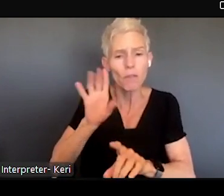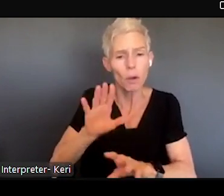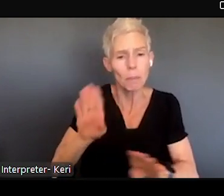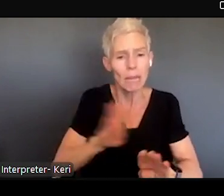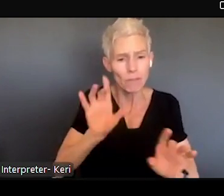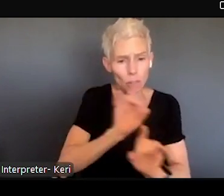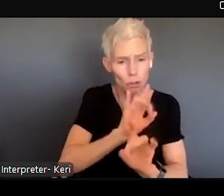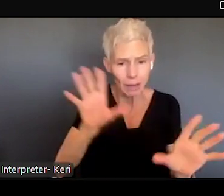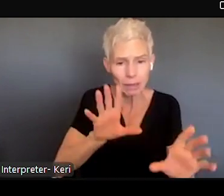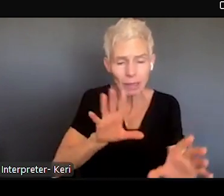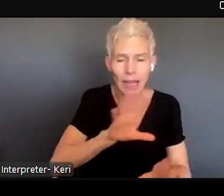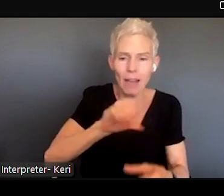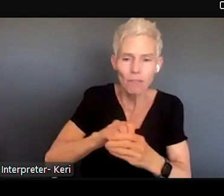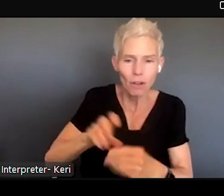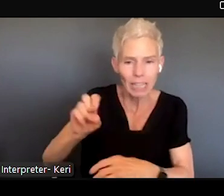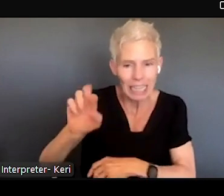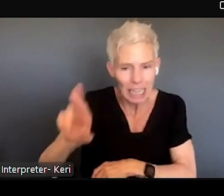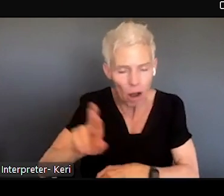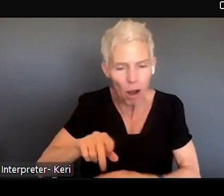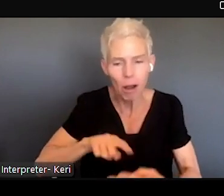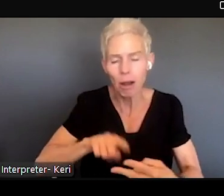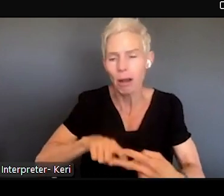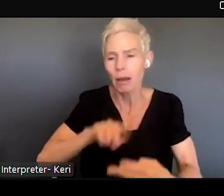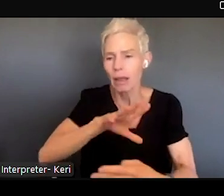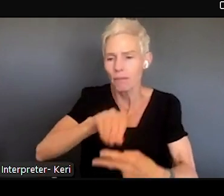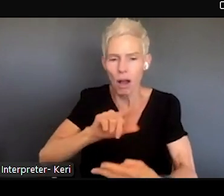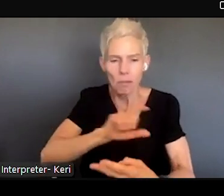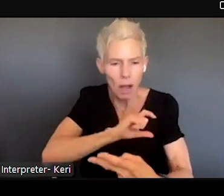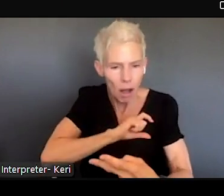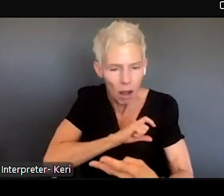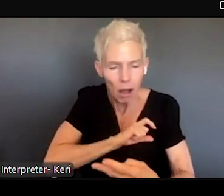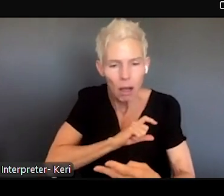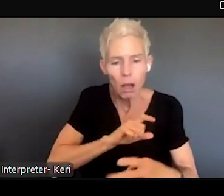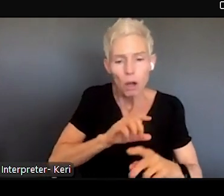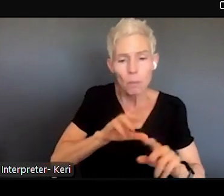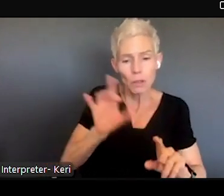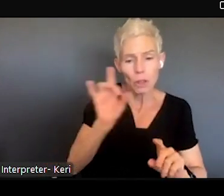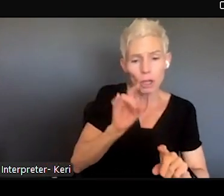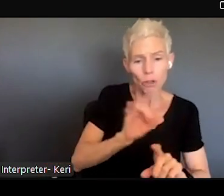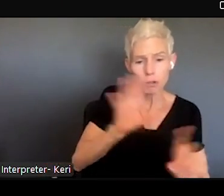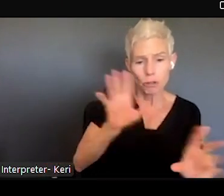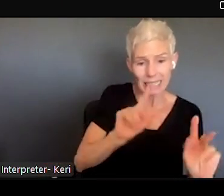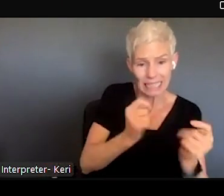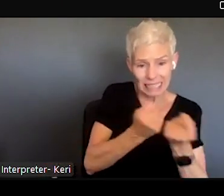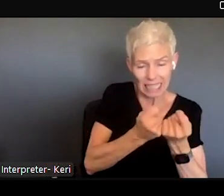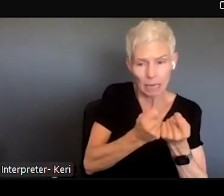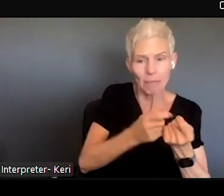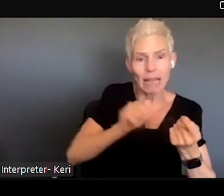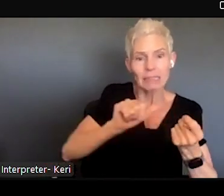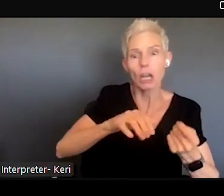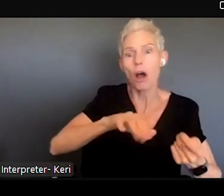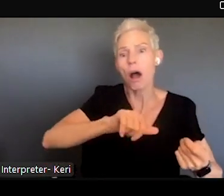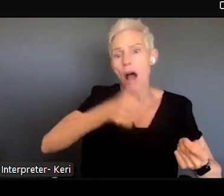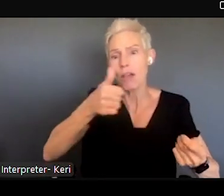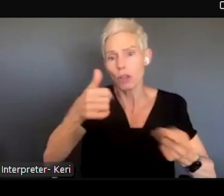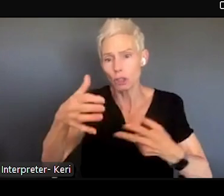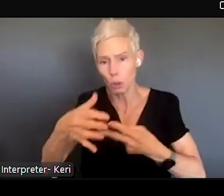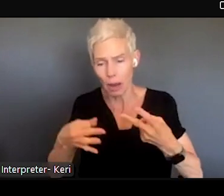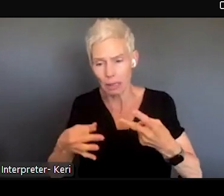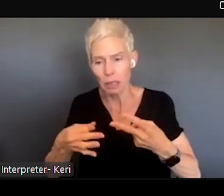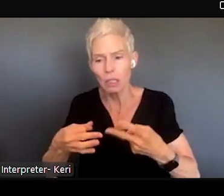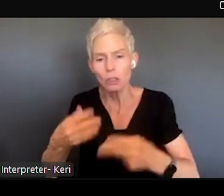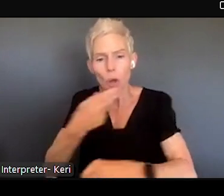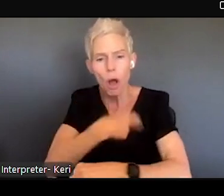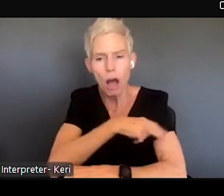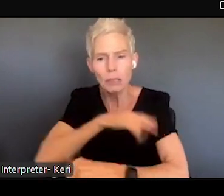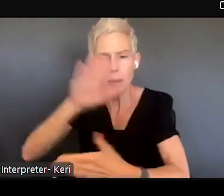often involve emergency departments, law enforcement. Crisis teams offer an alternative that reduces strain on hospitals, and